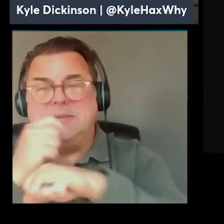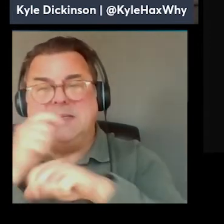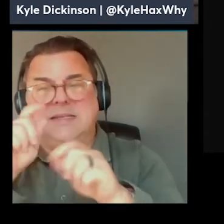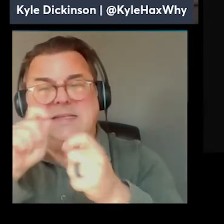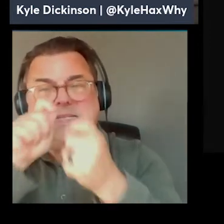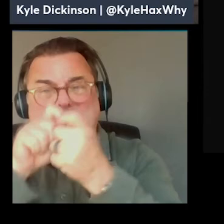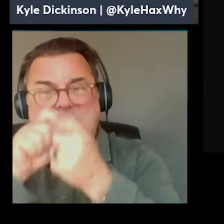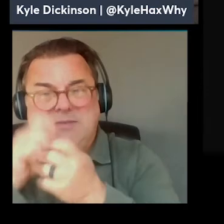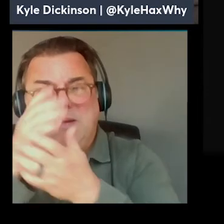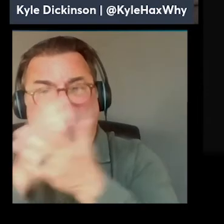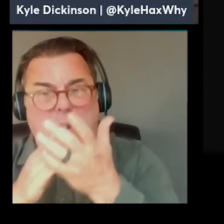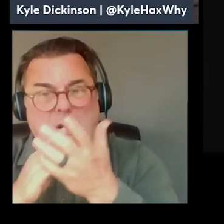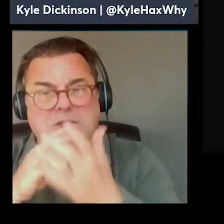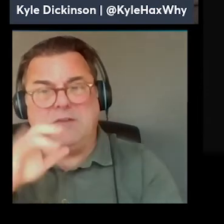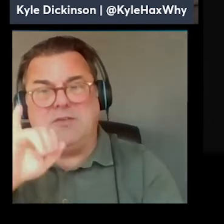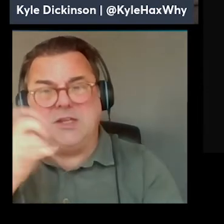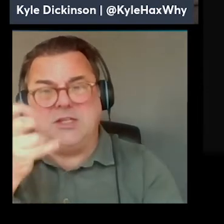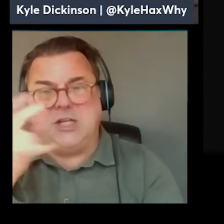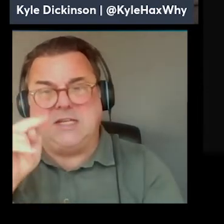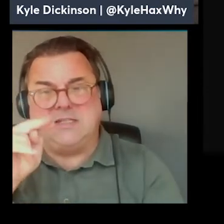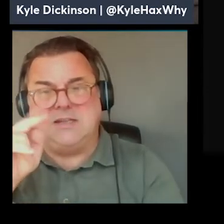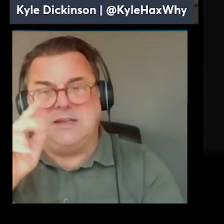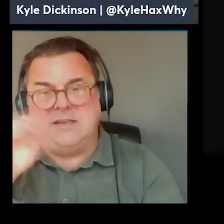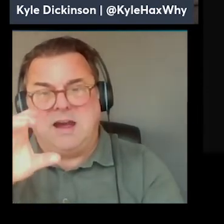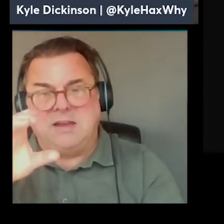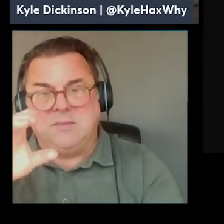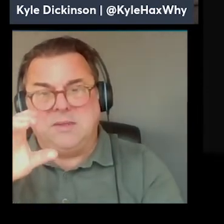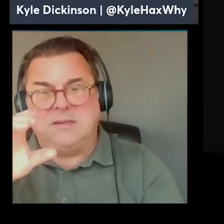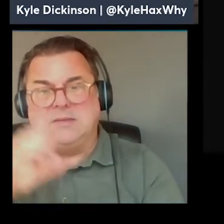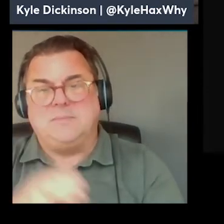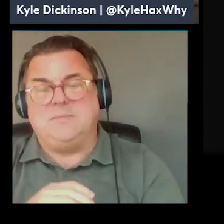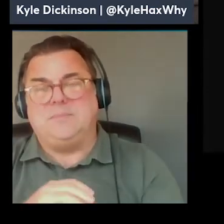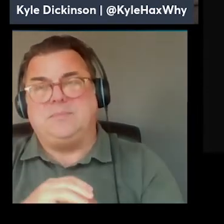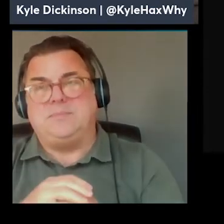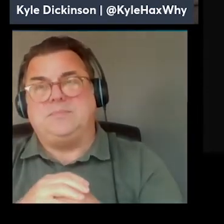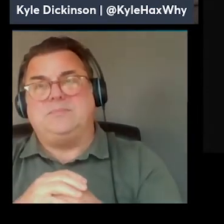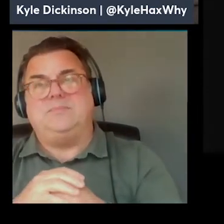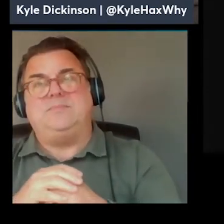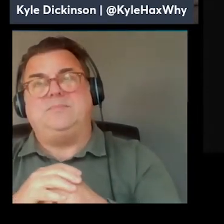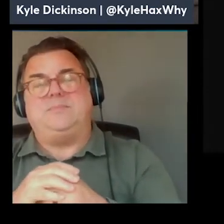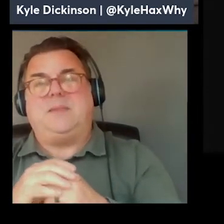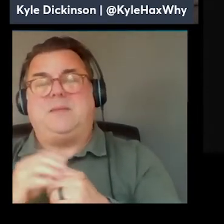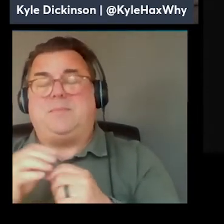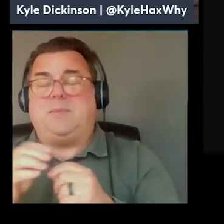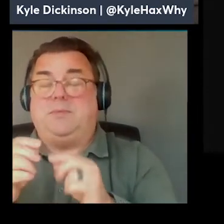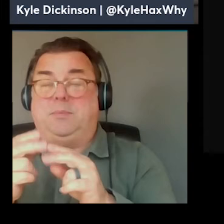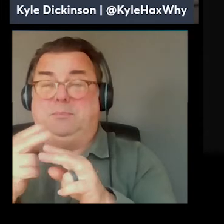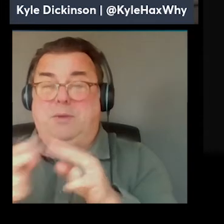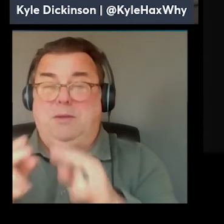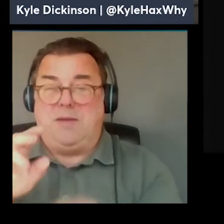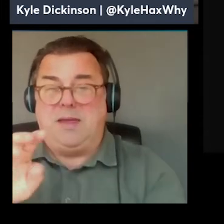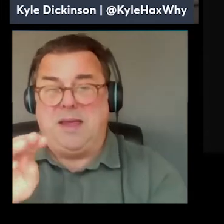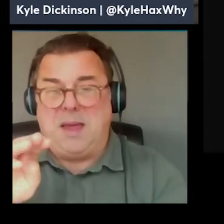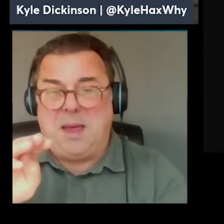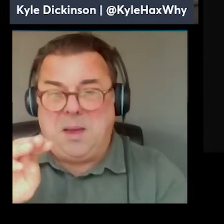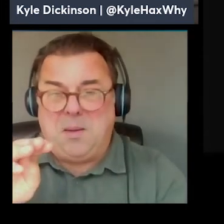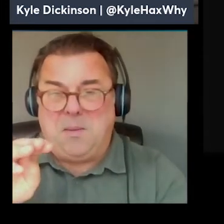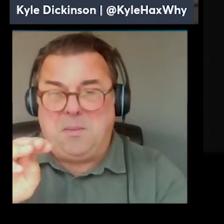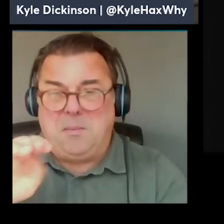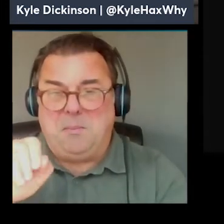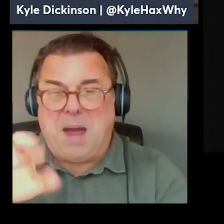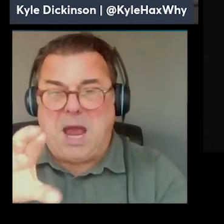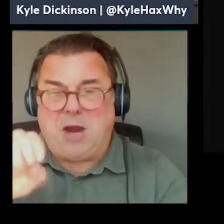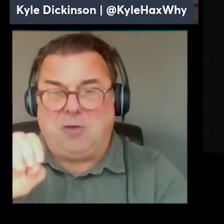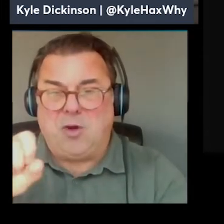JSON document all the time in memory, and you get microsecond read and write latencies here. Yeah, I noticed you were